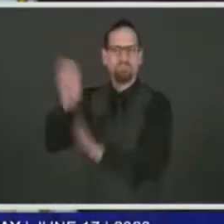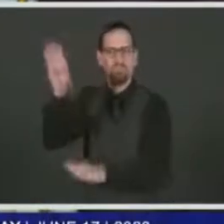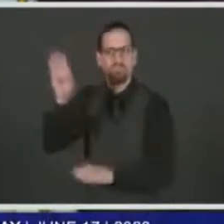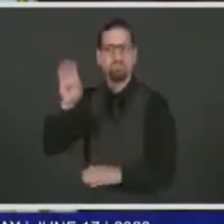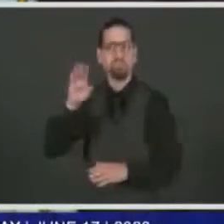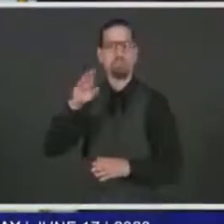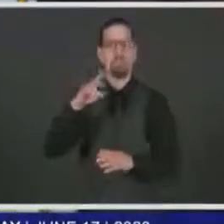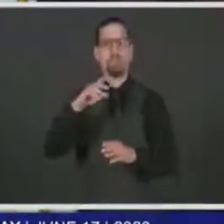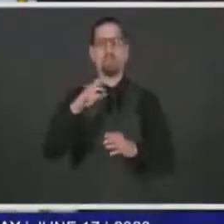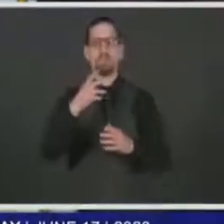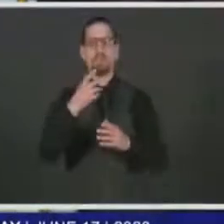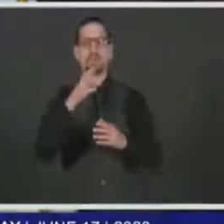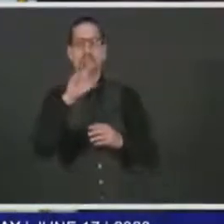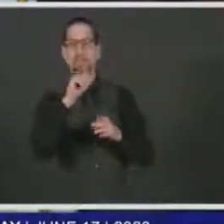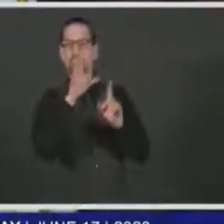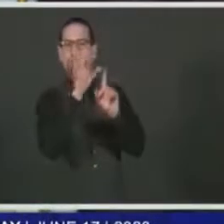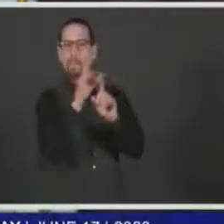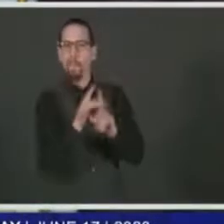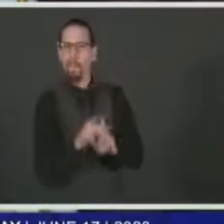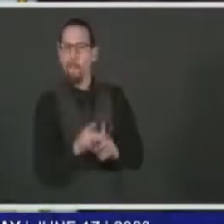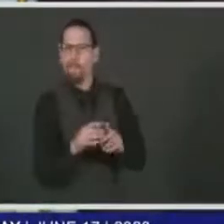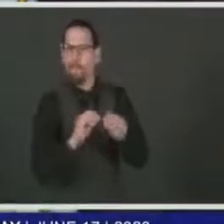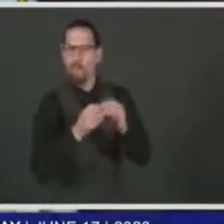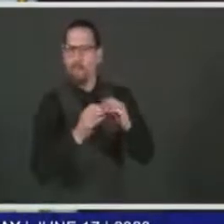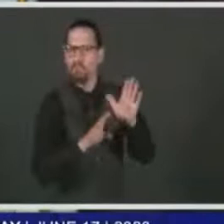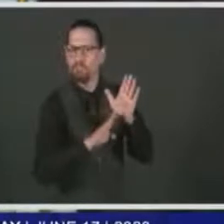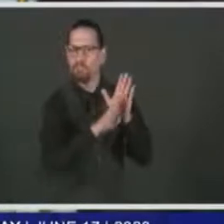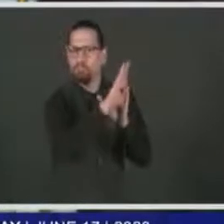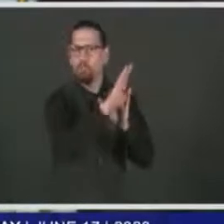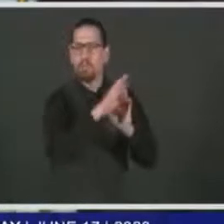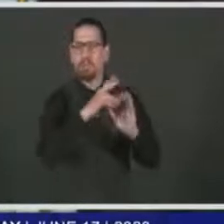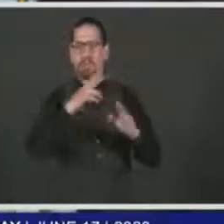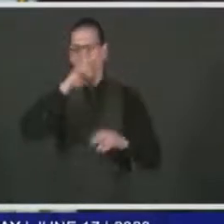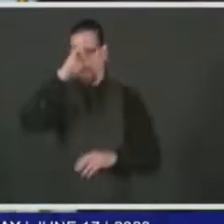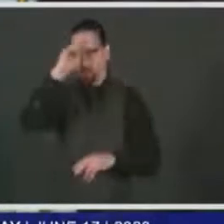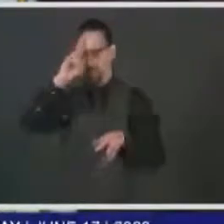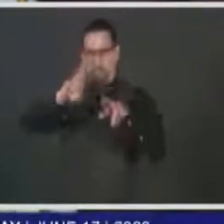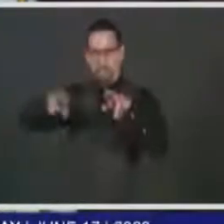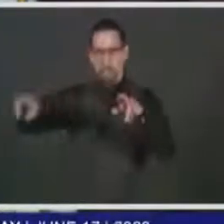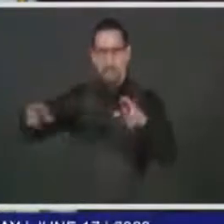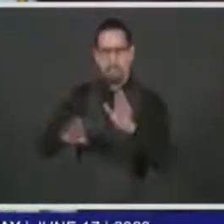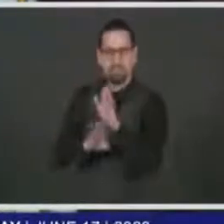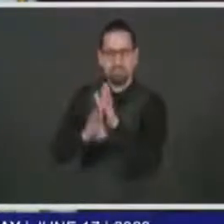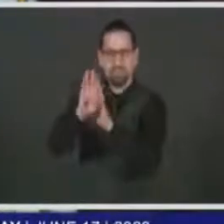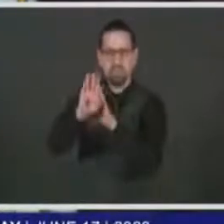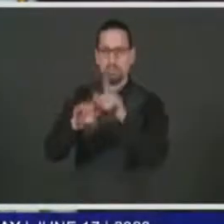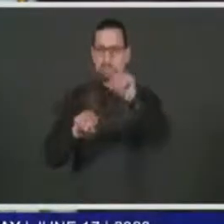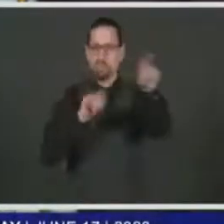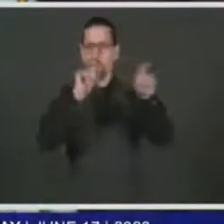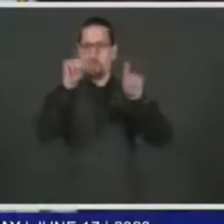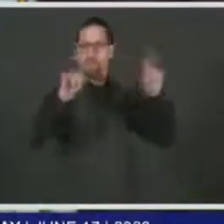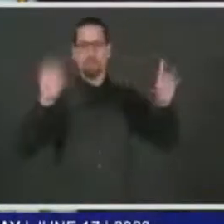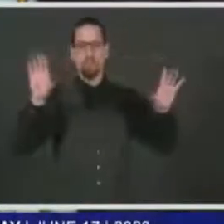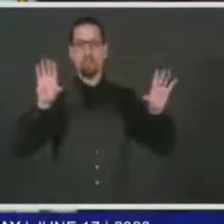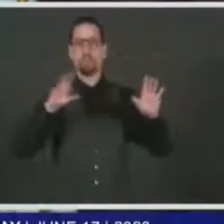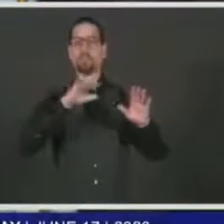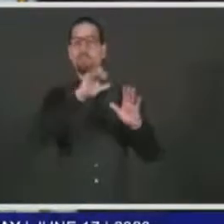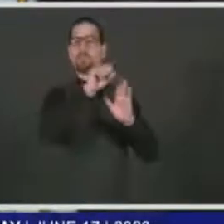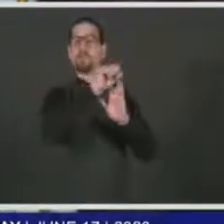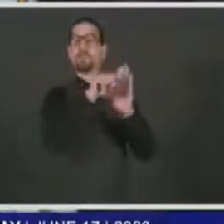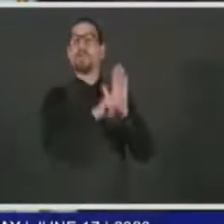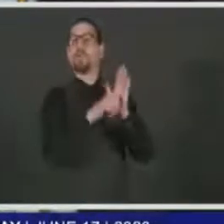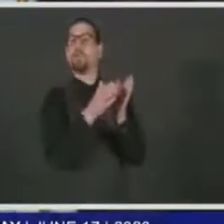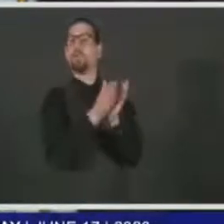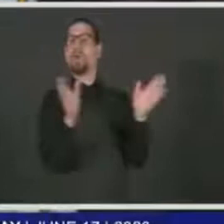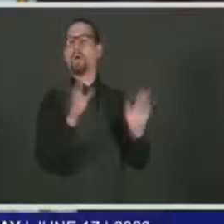cases, more often than not, their statewide percent positive was good, but